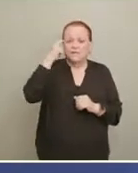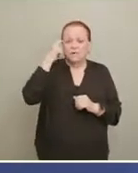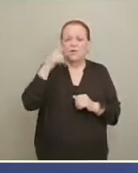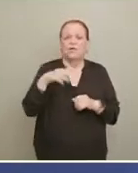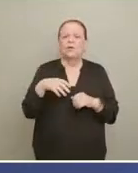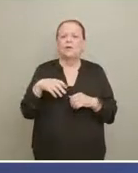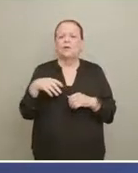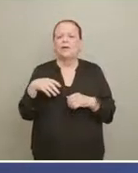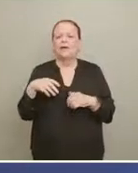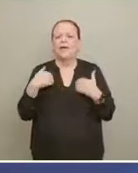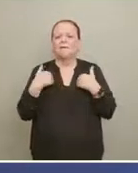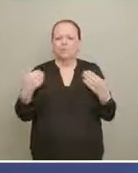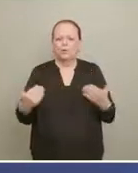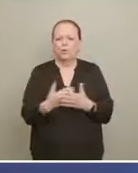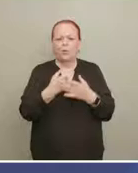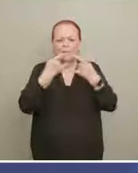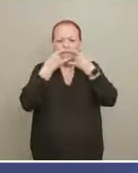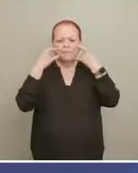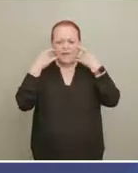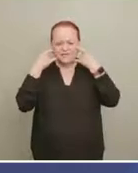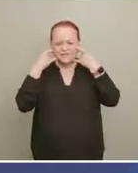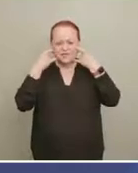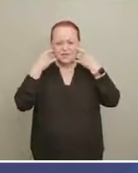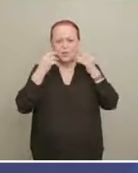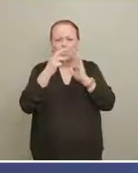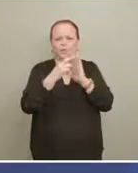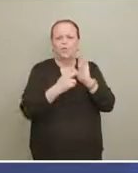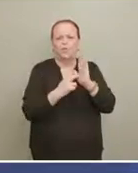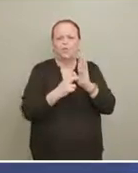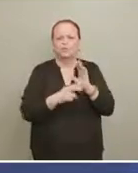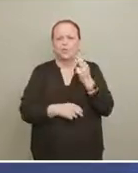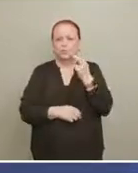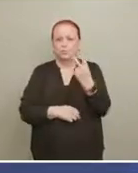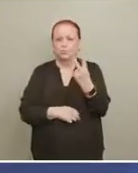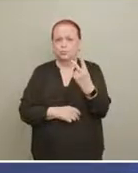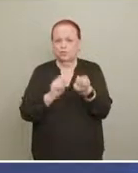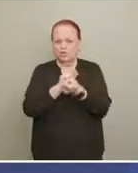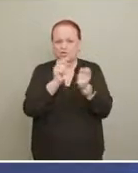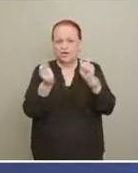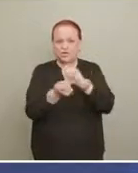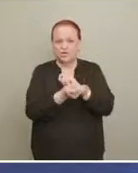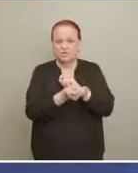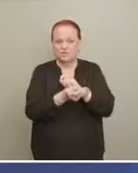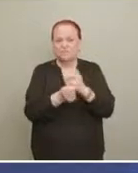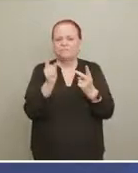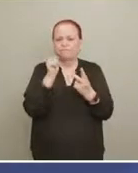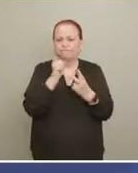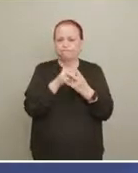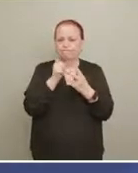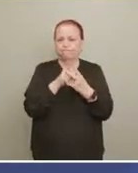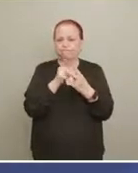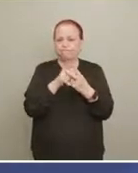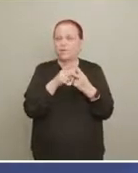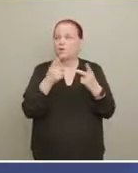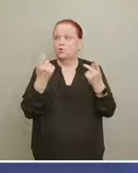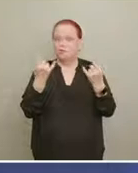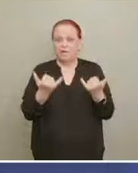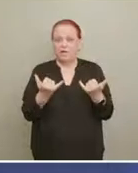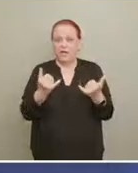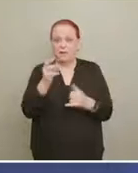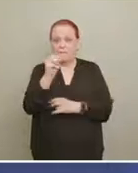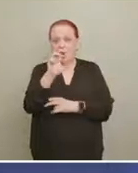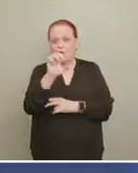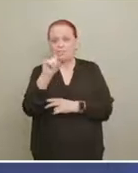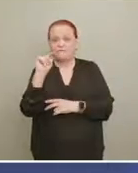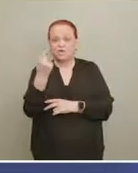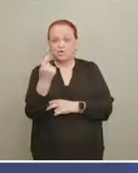mask guidance for California yesterday. So the two changes that occur is this. As of today, March